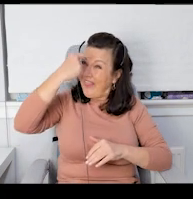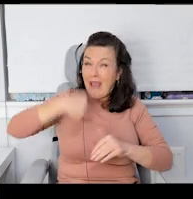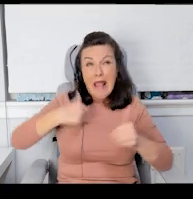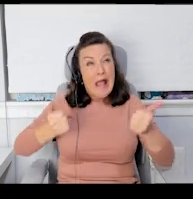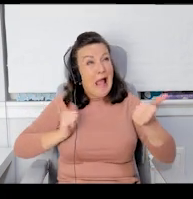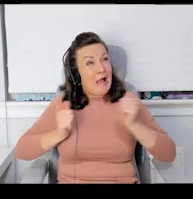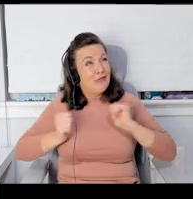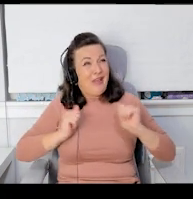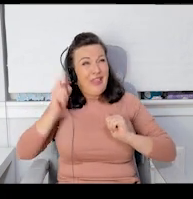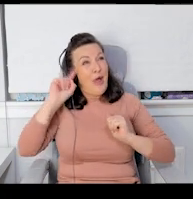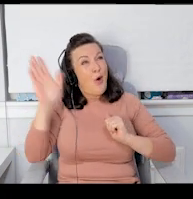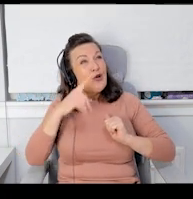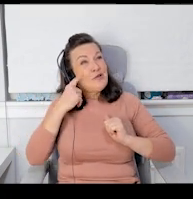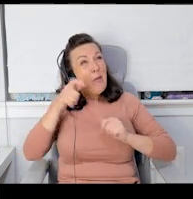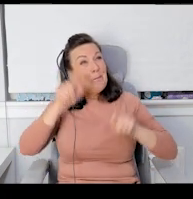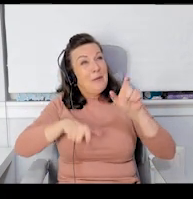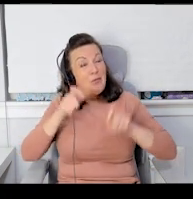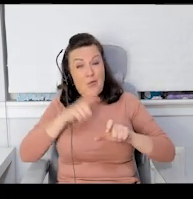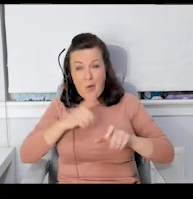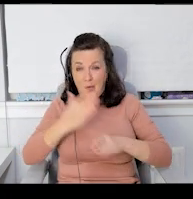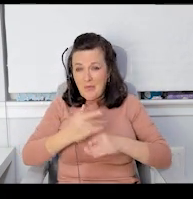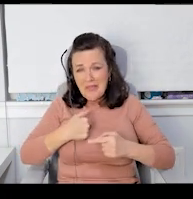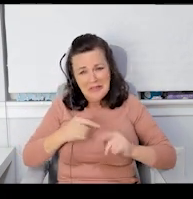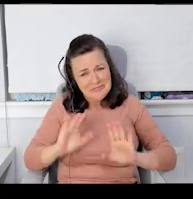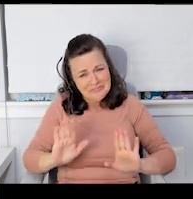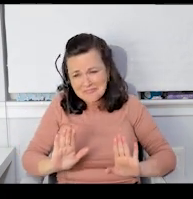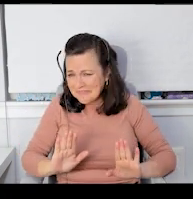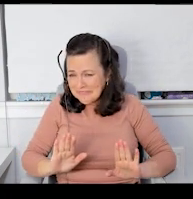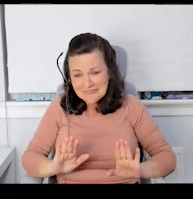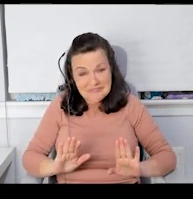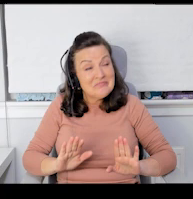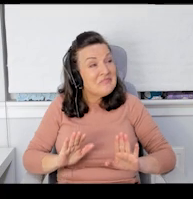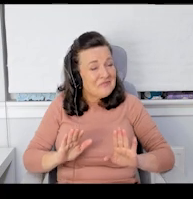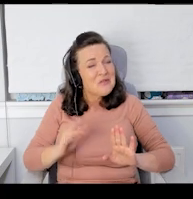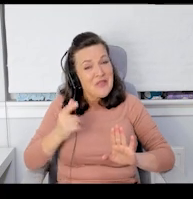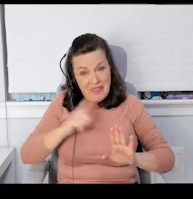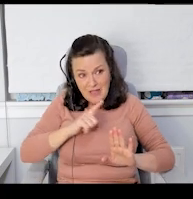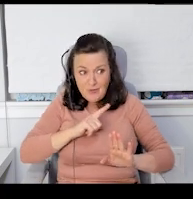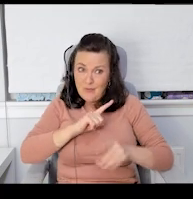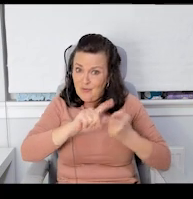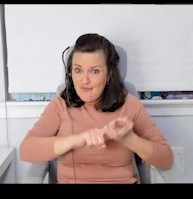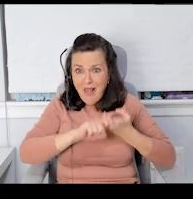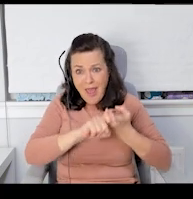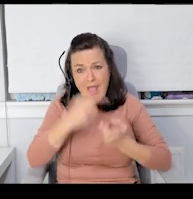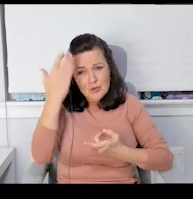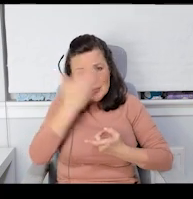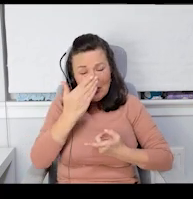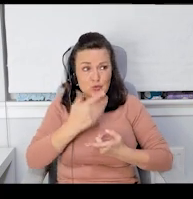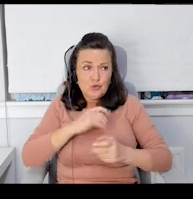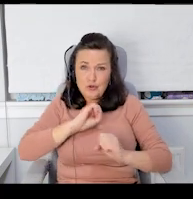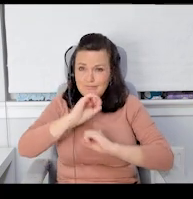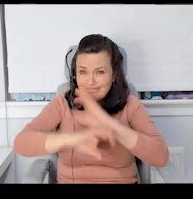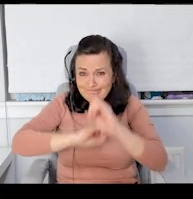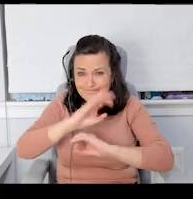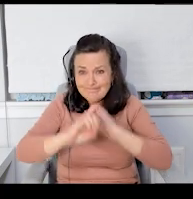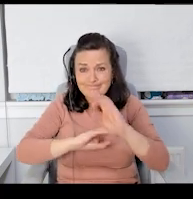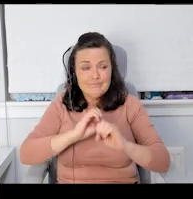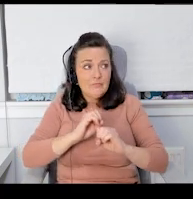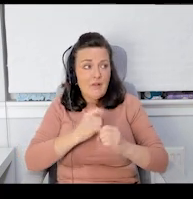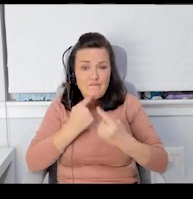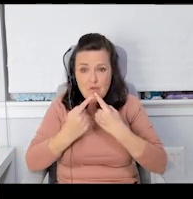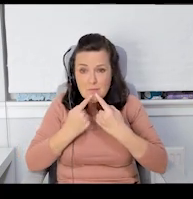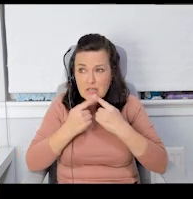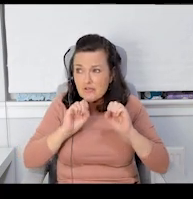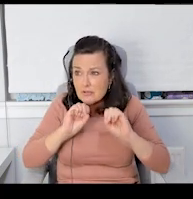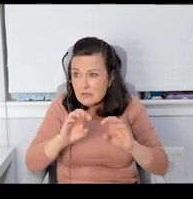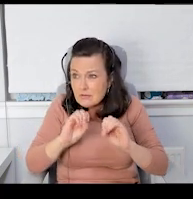lot of young people out there that don't know about the opportunities that are available to them, and that's where we rely on schools to share and partner